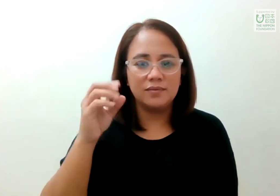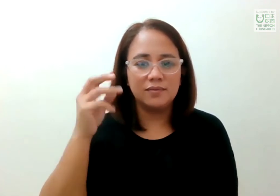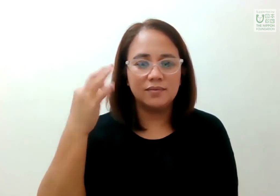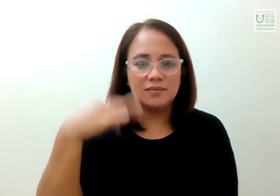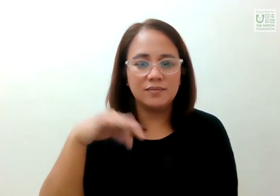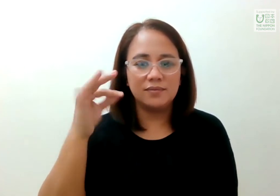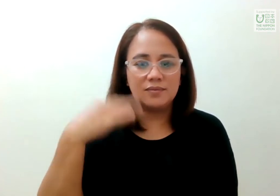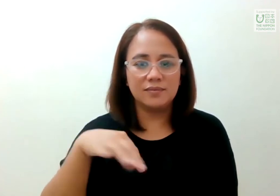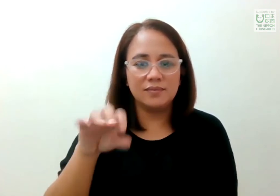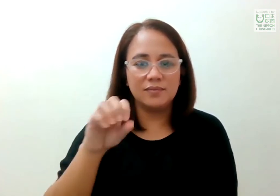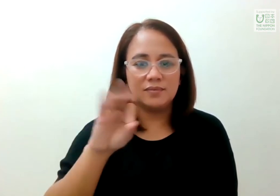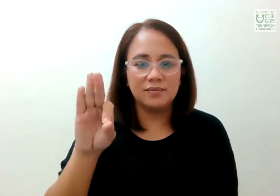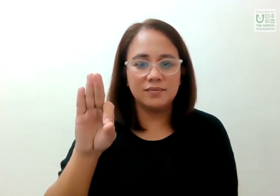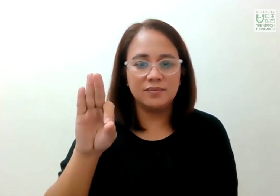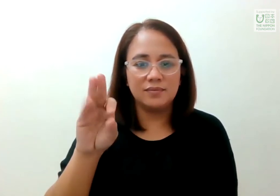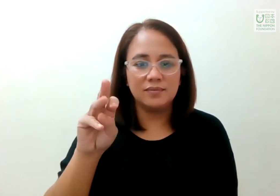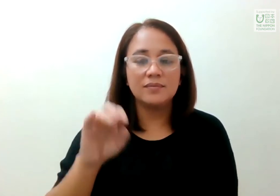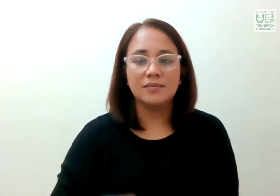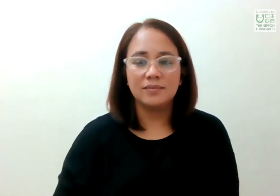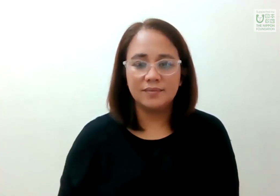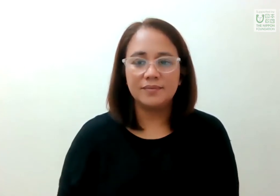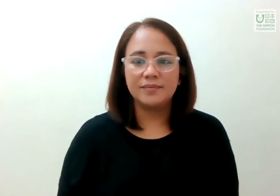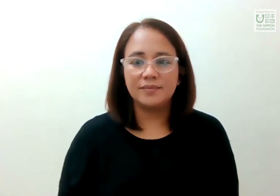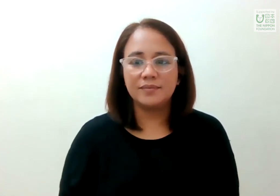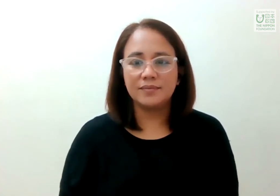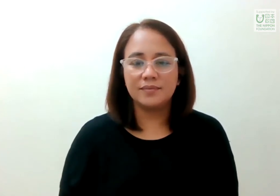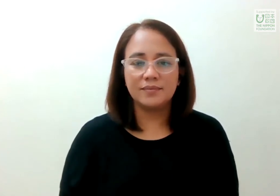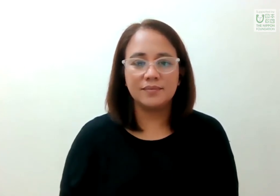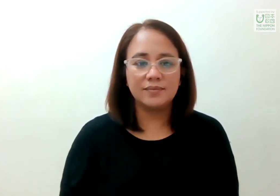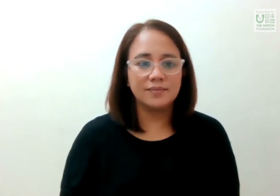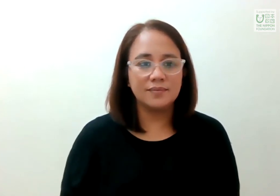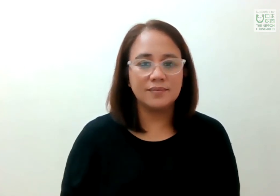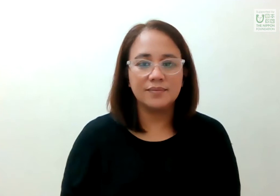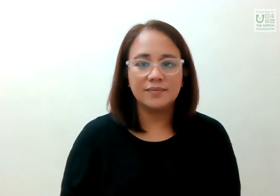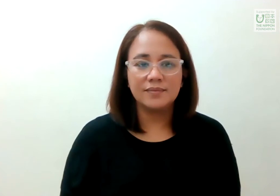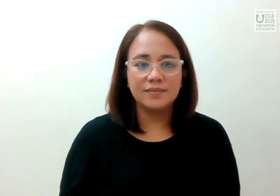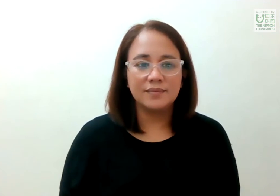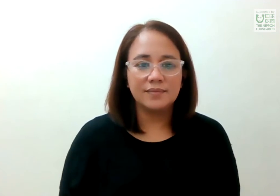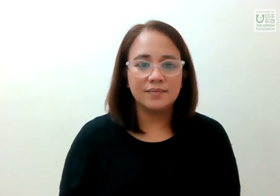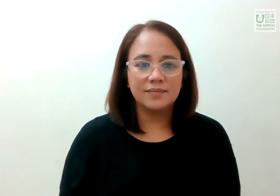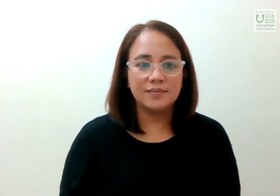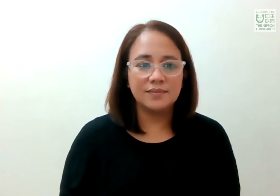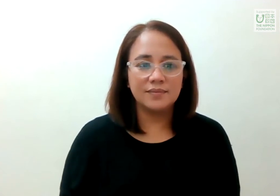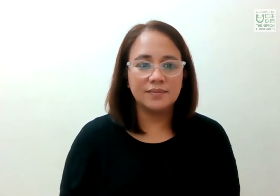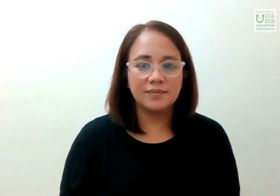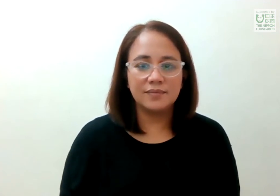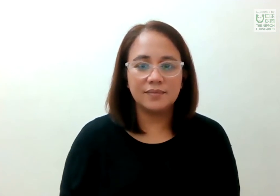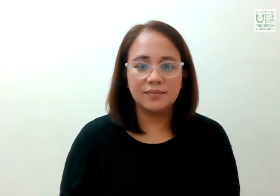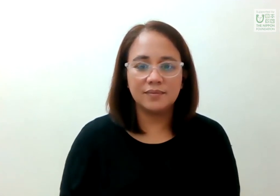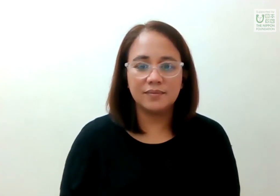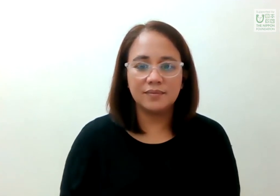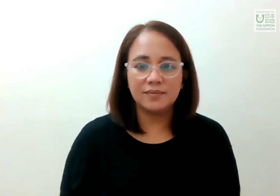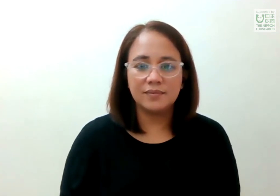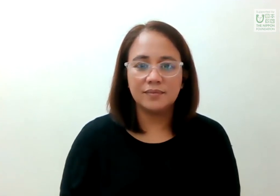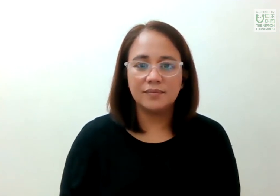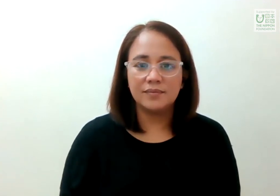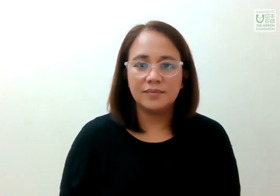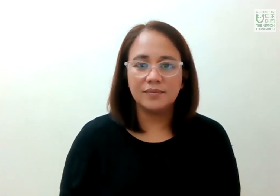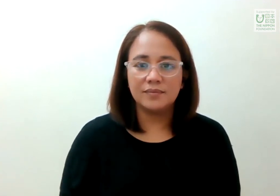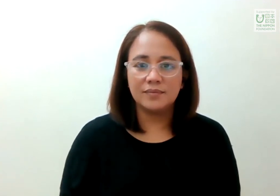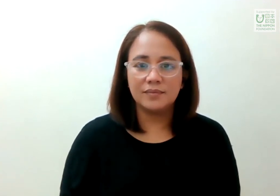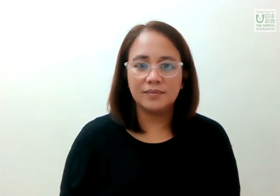We're just relaying the message through Nat. There's Nat and Christian are in the office. One moment.